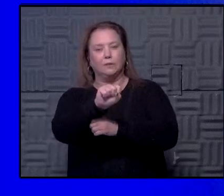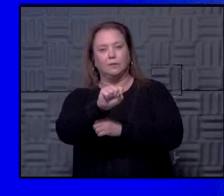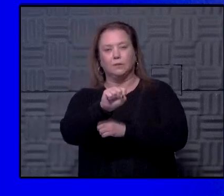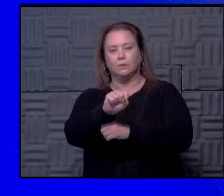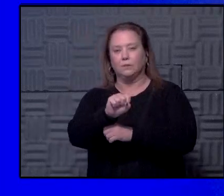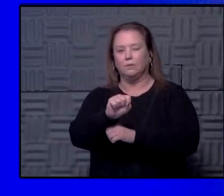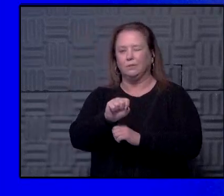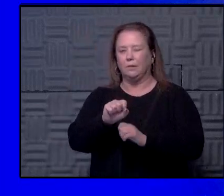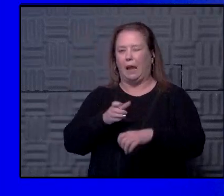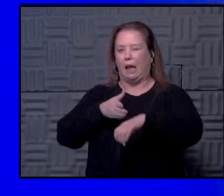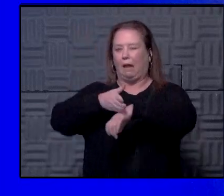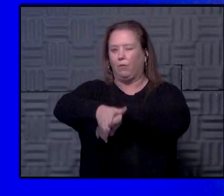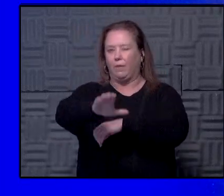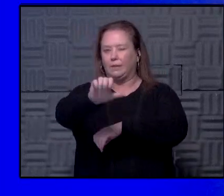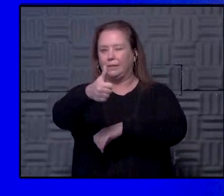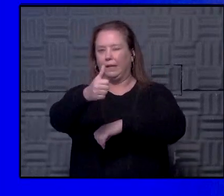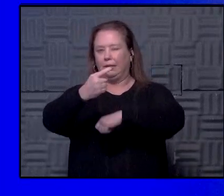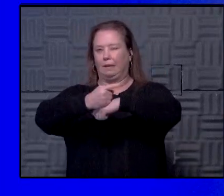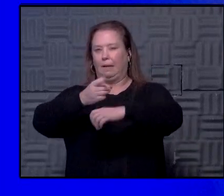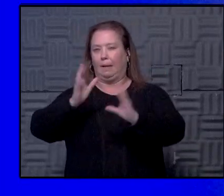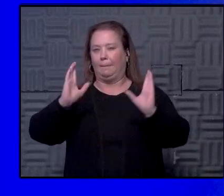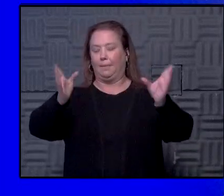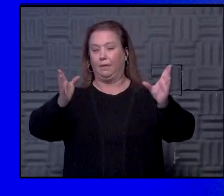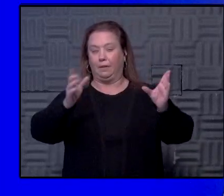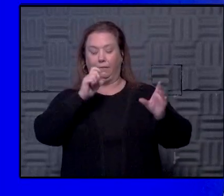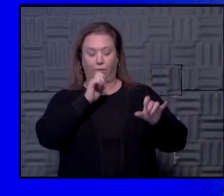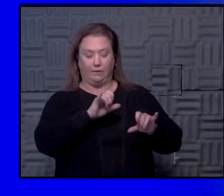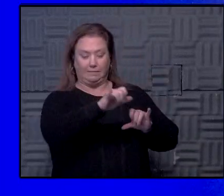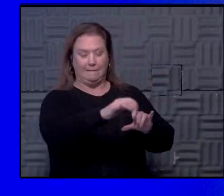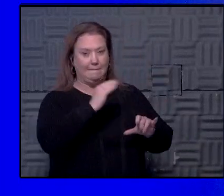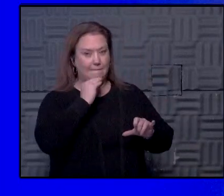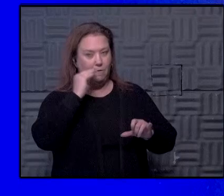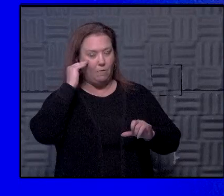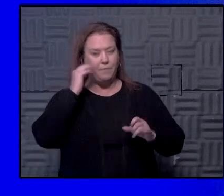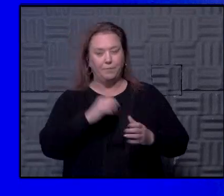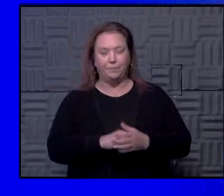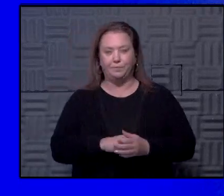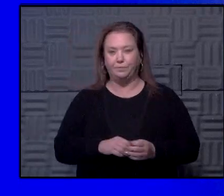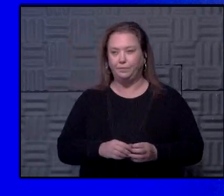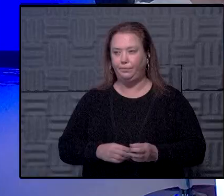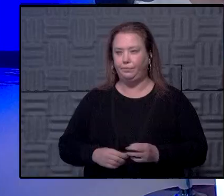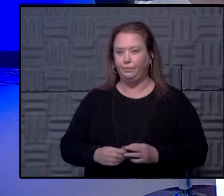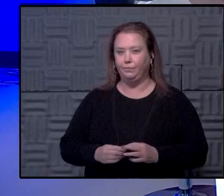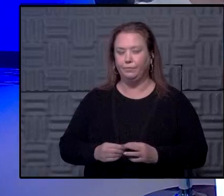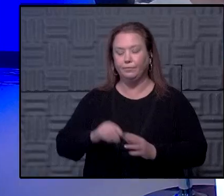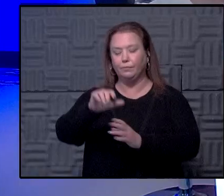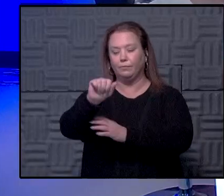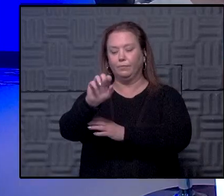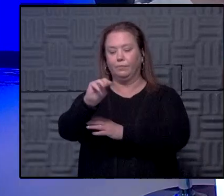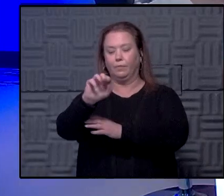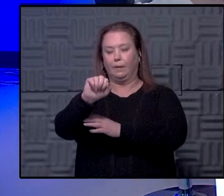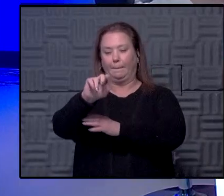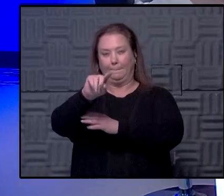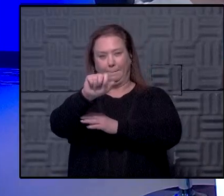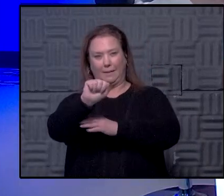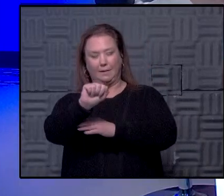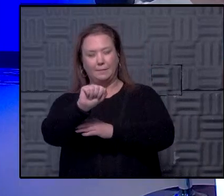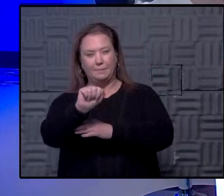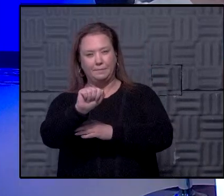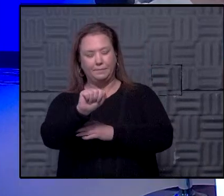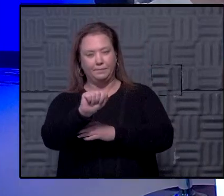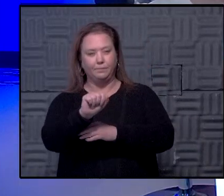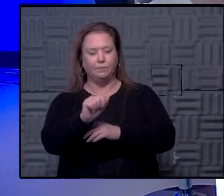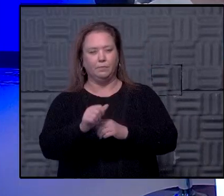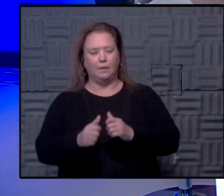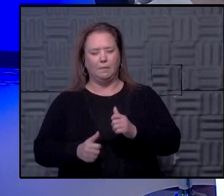you're moving past that 10-day mark if you've been at home and haven't had to seek medical attention. Amanda, there's still a lot of, we